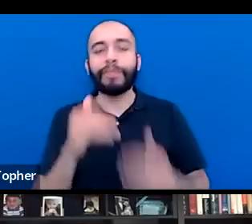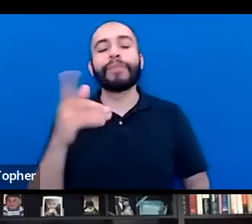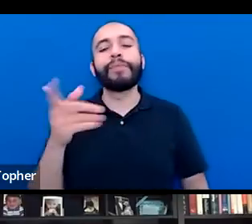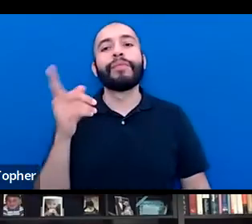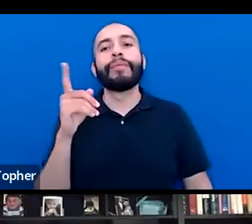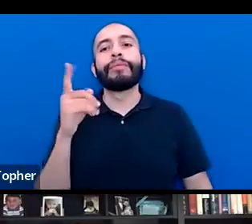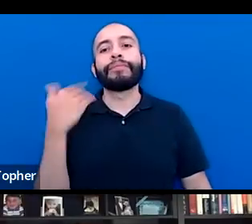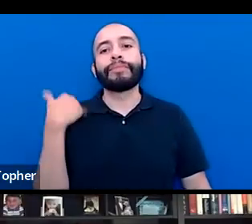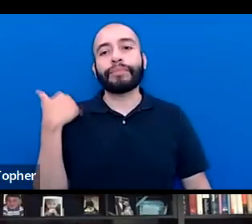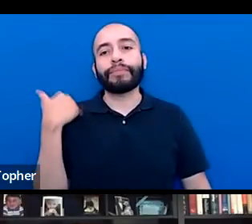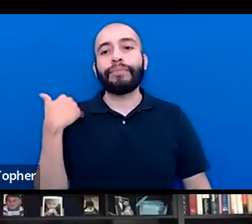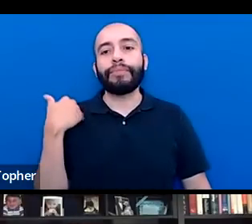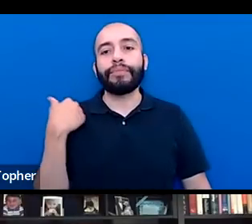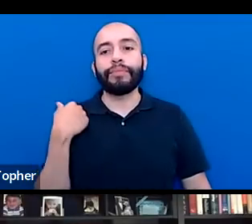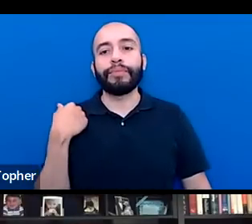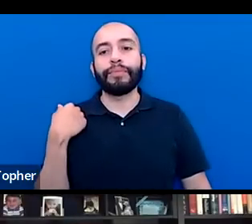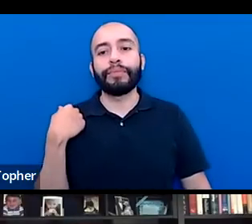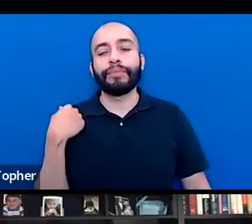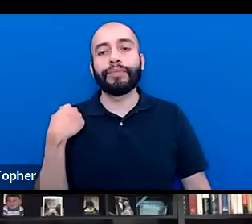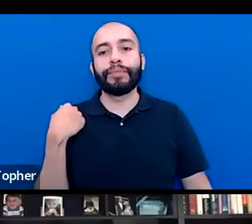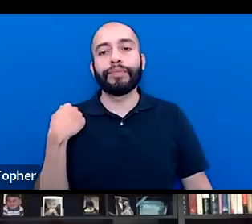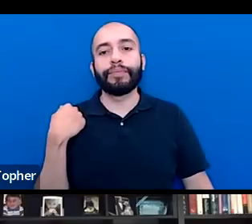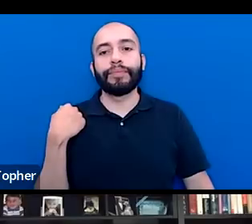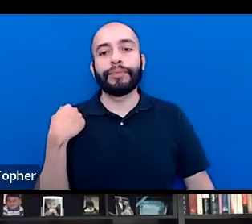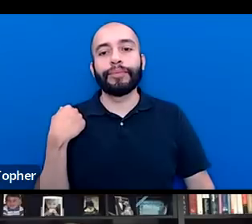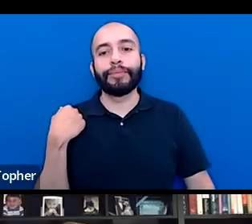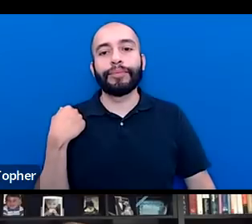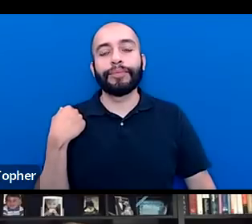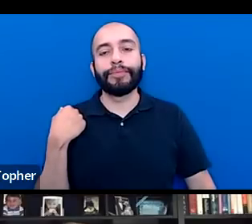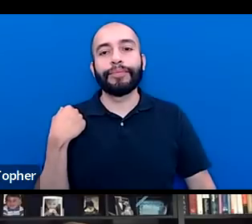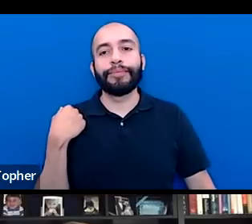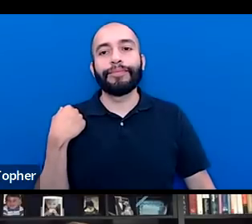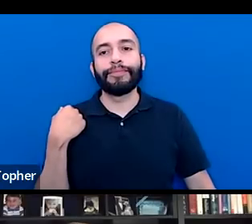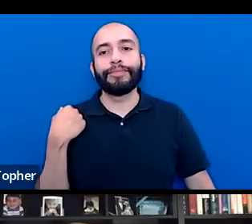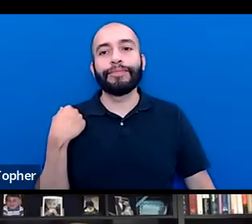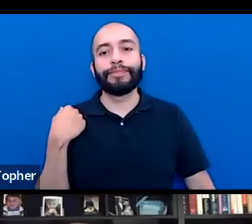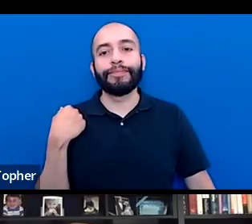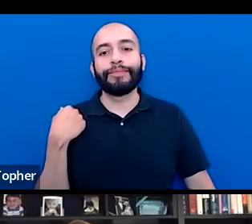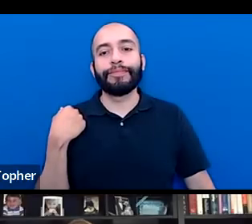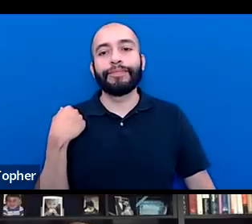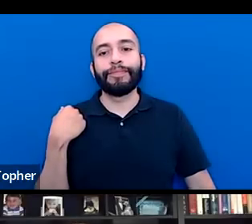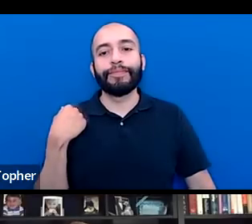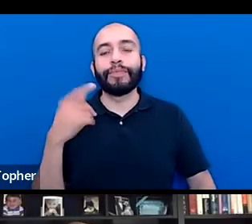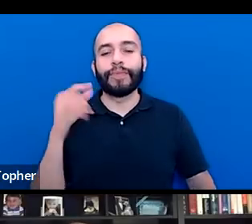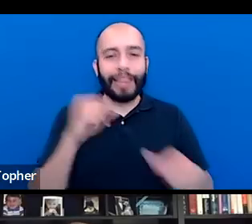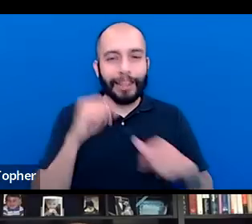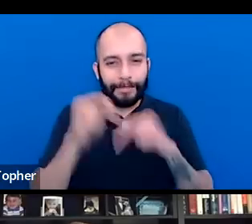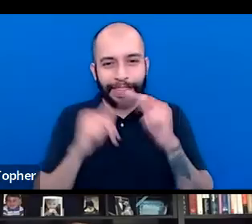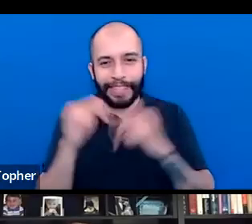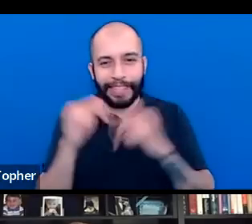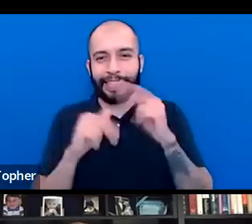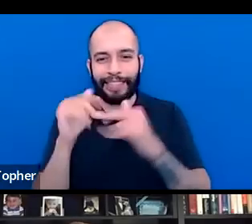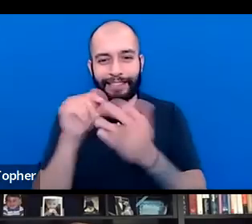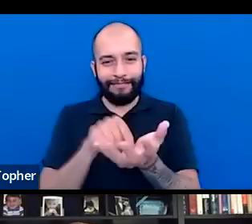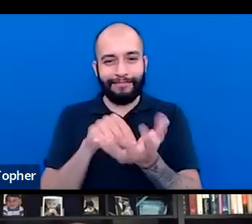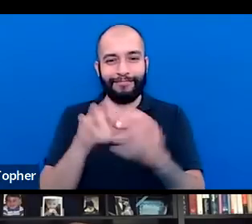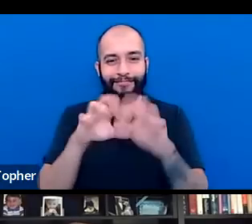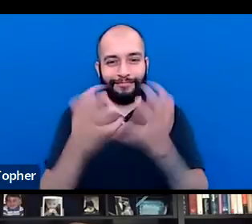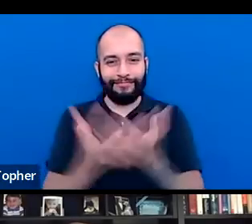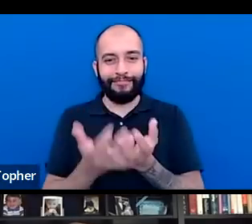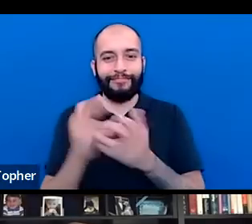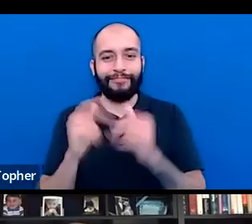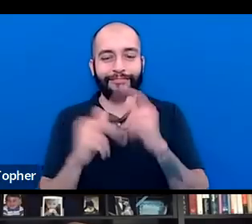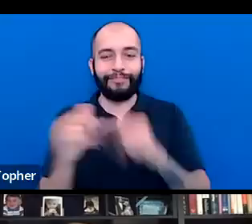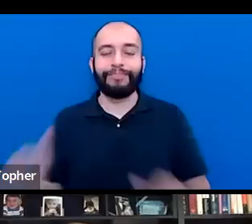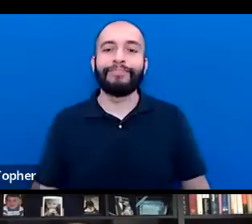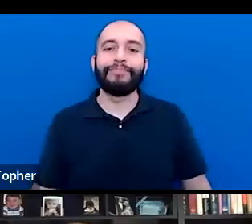union? We can build out of that. It takes leadership, it takes diplomacy, it takes,